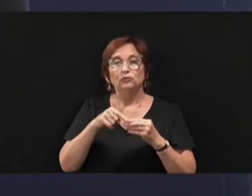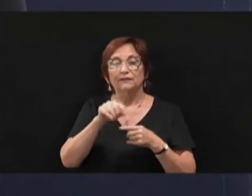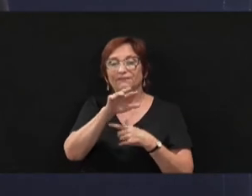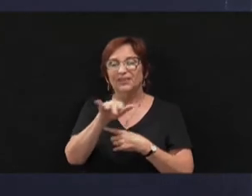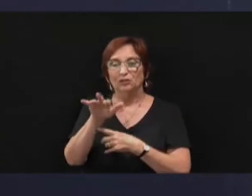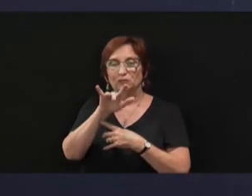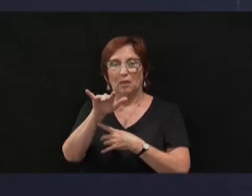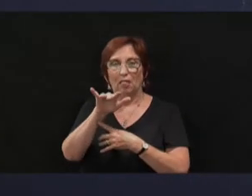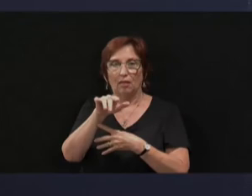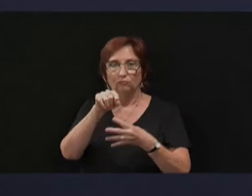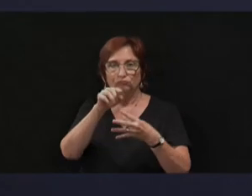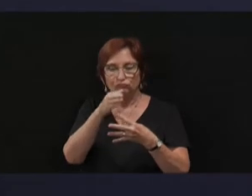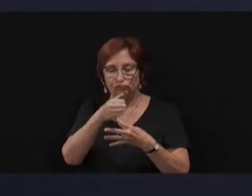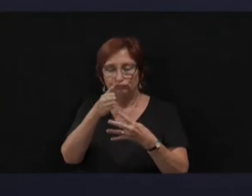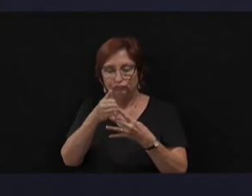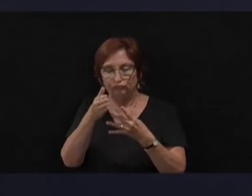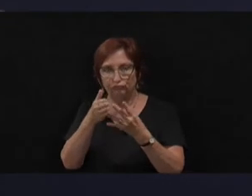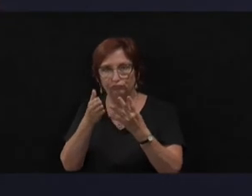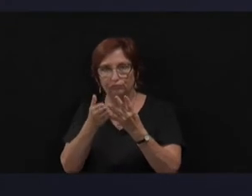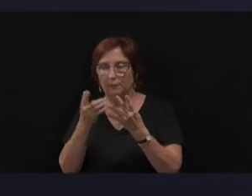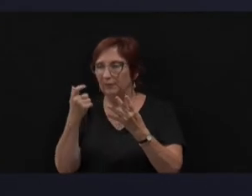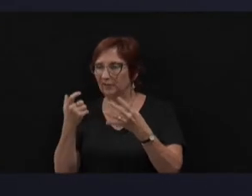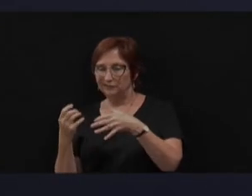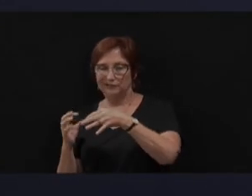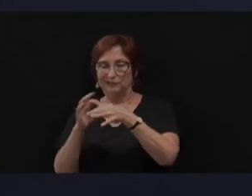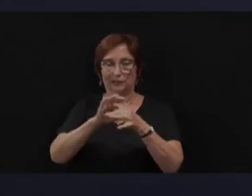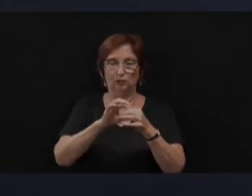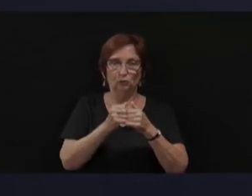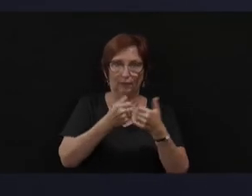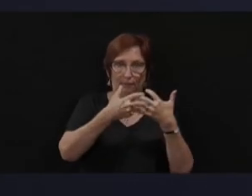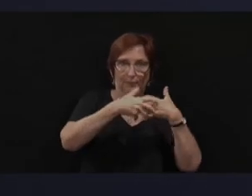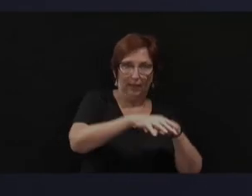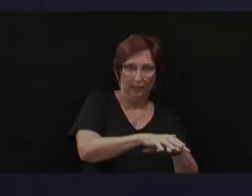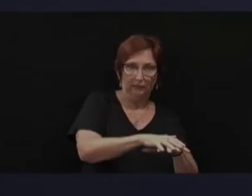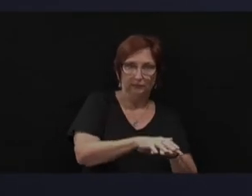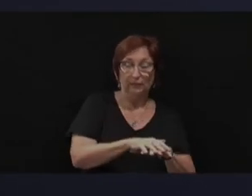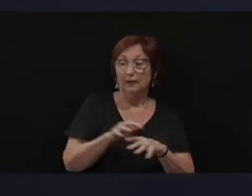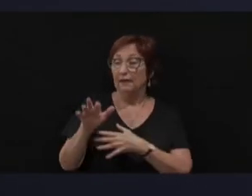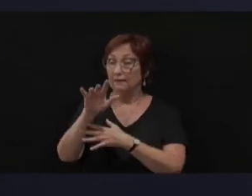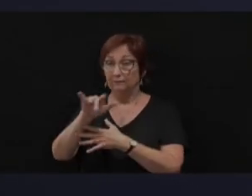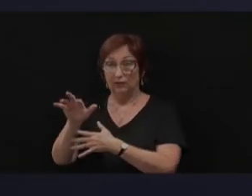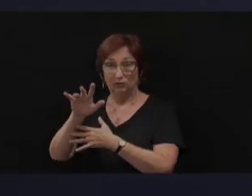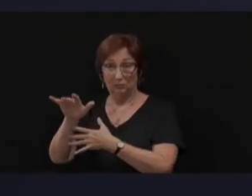because it kind of goes along with the blends. Fingerspelling is